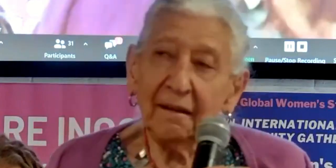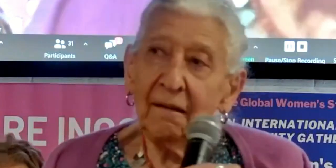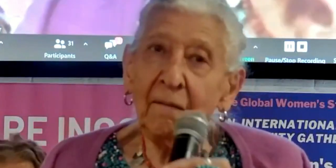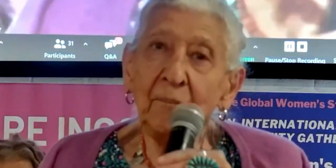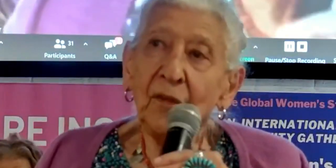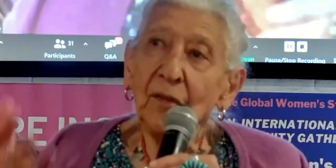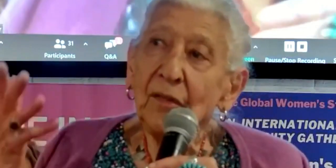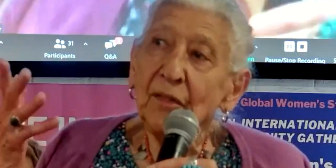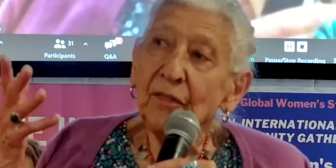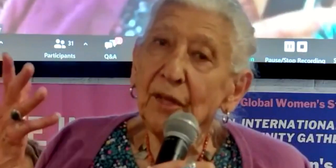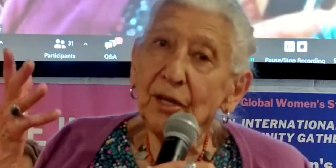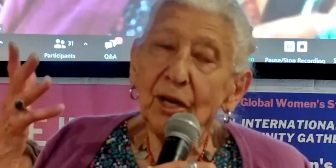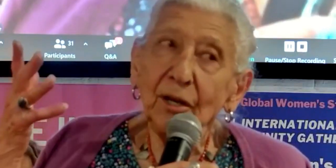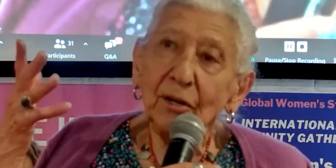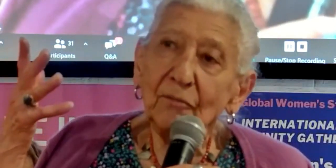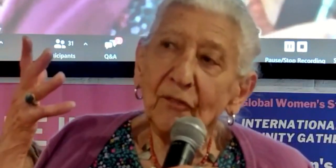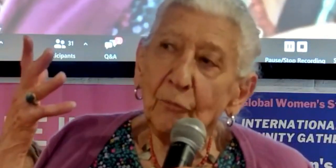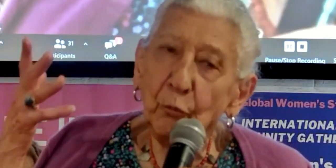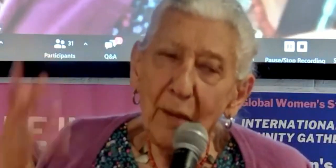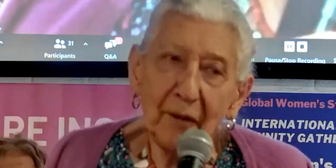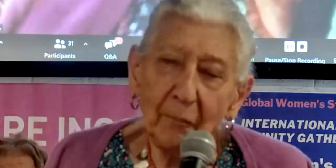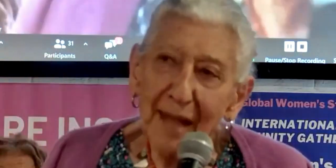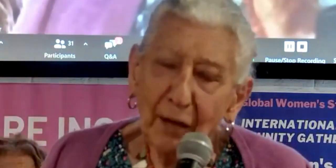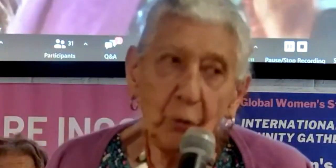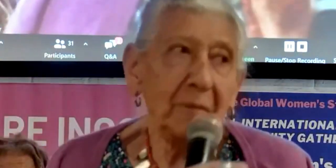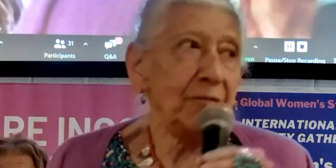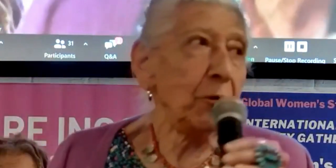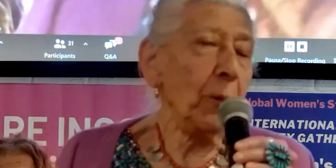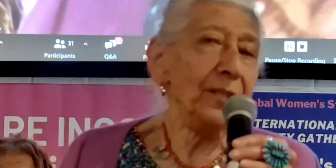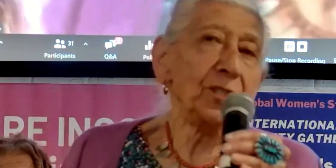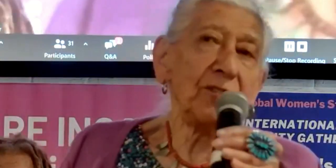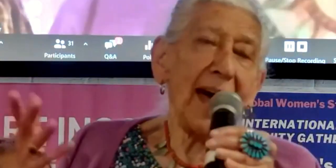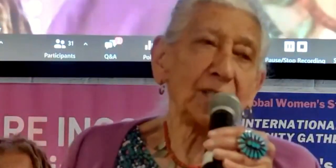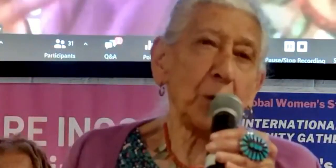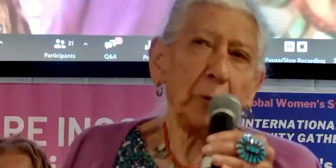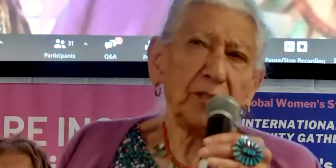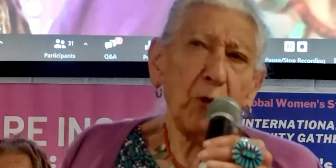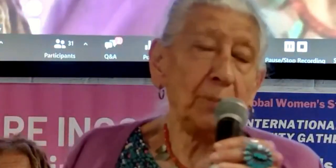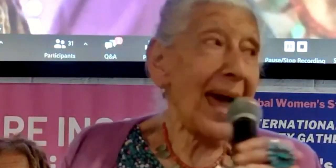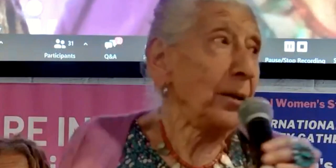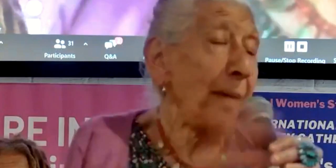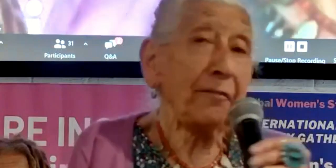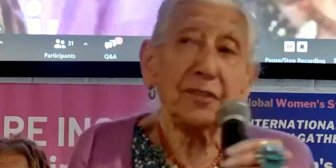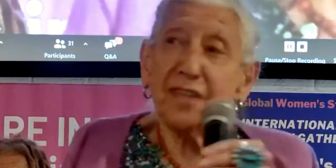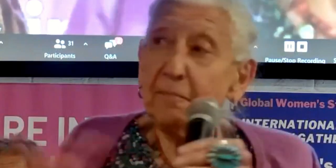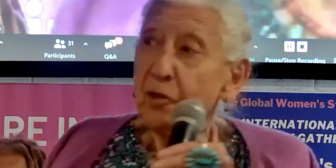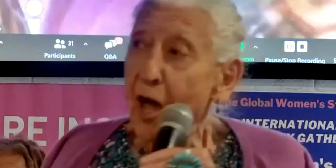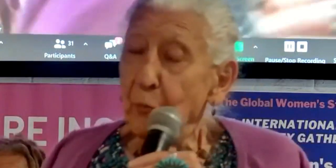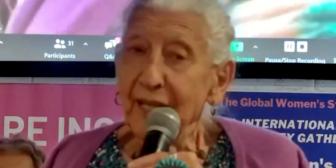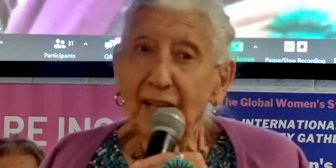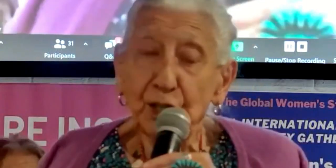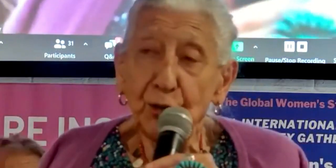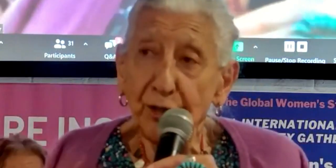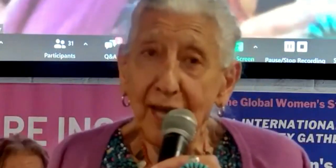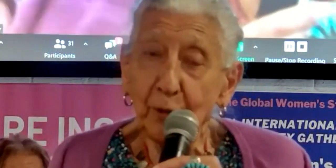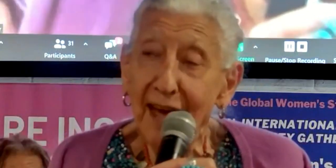then the women, Black Women for Wages for Housework was formed at about the same time.